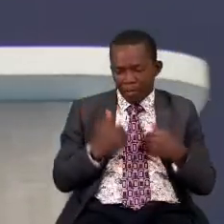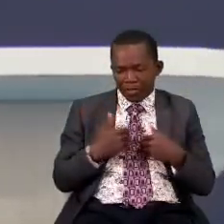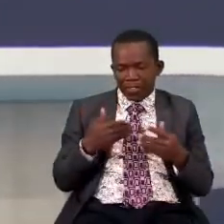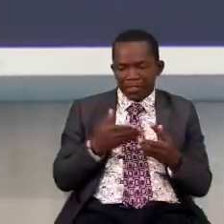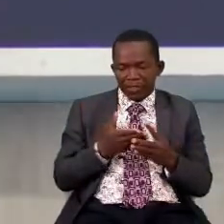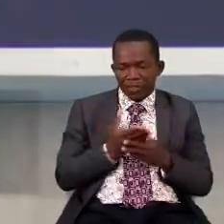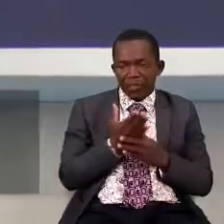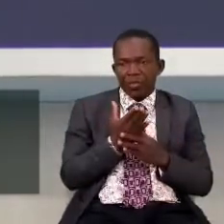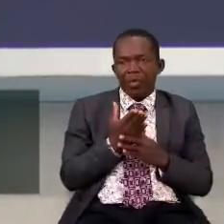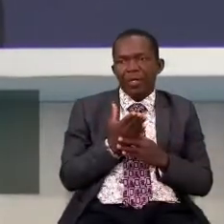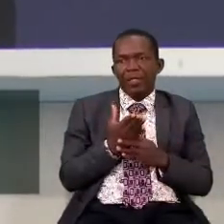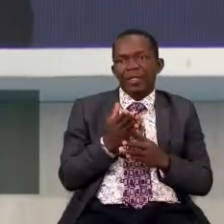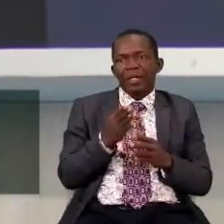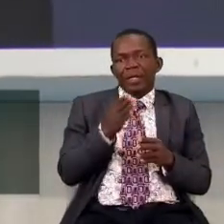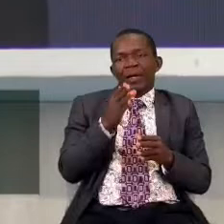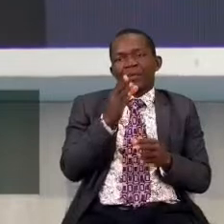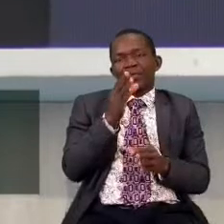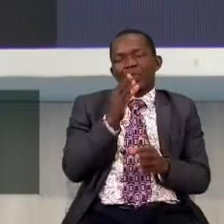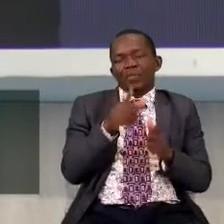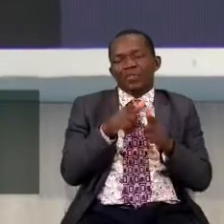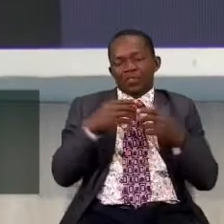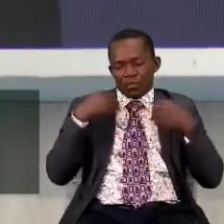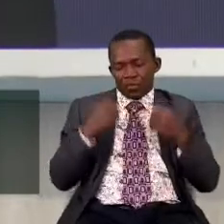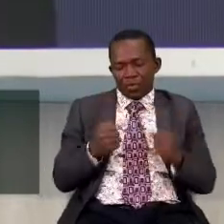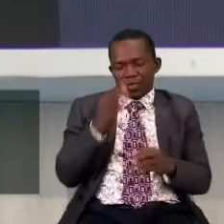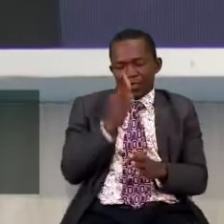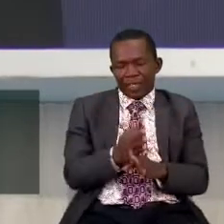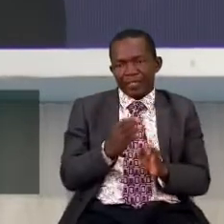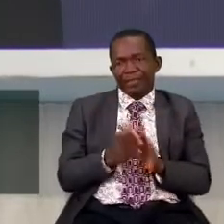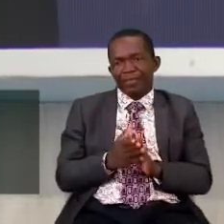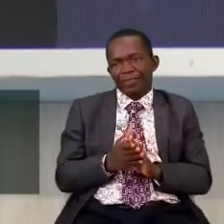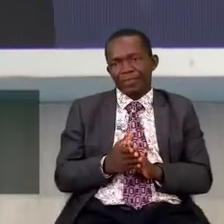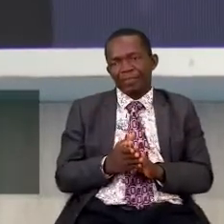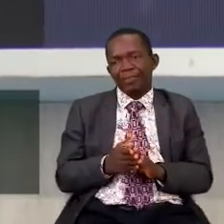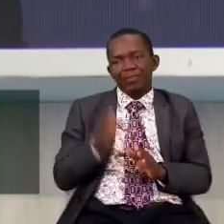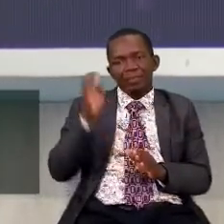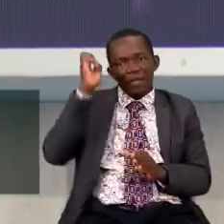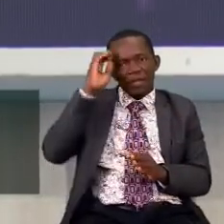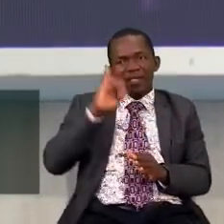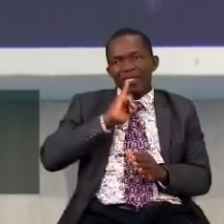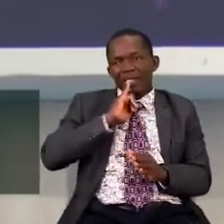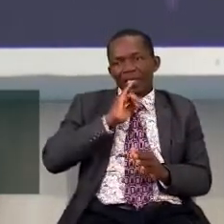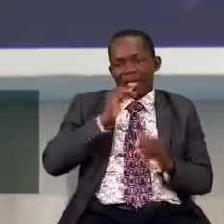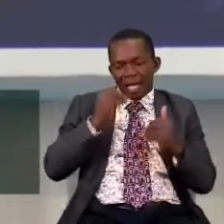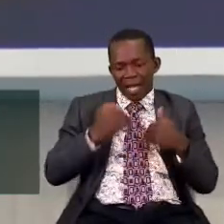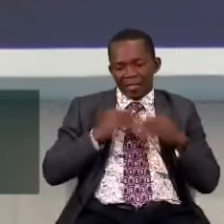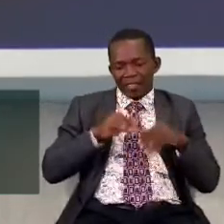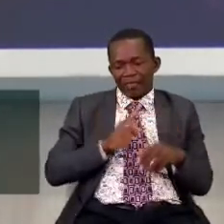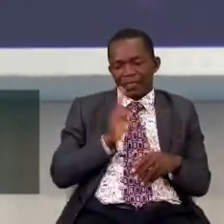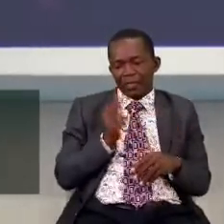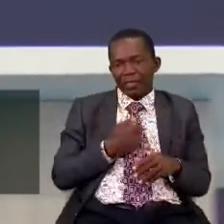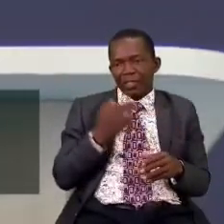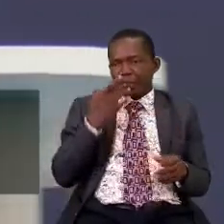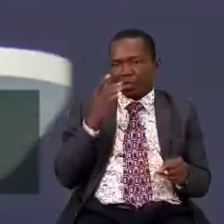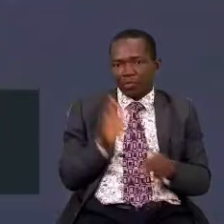promise, rise and go over this Jordan, because every place